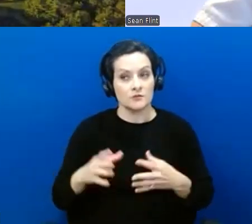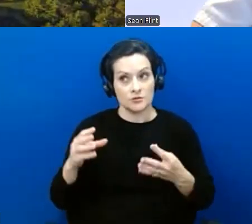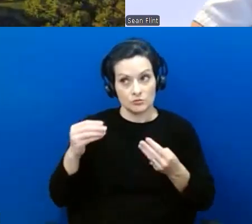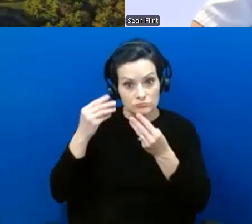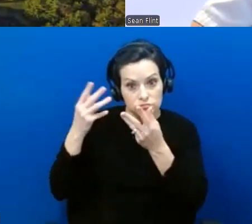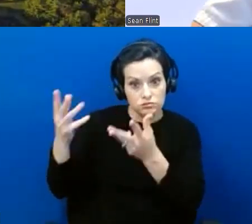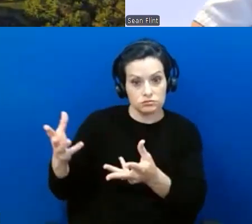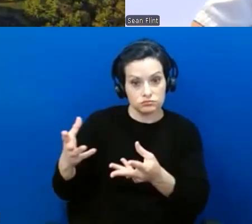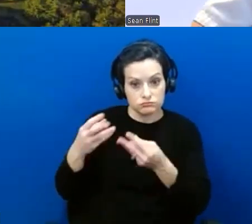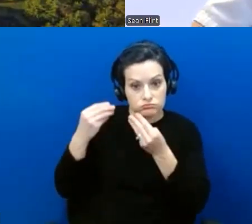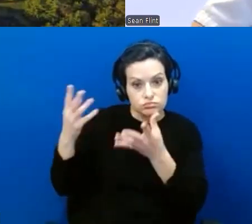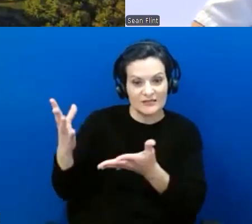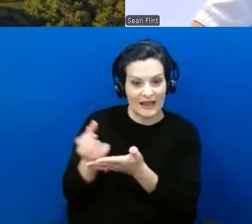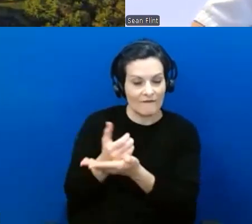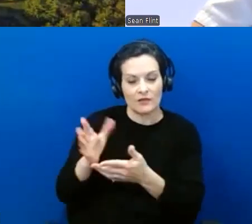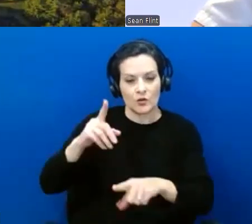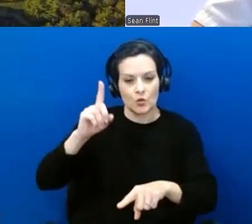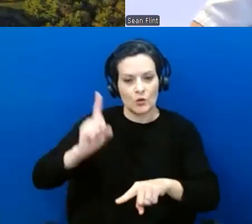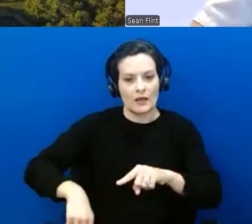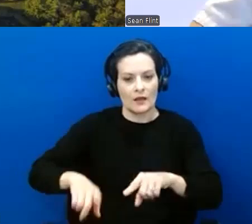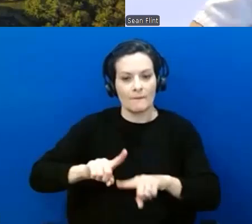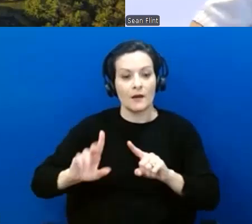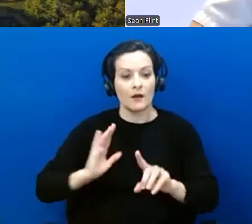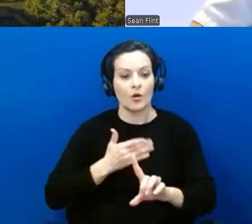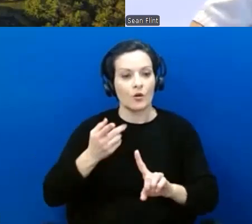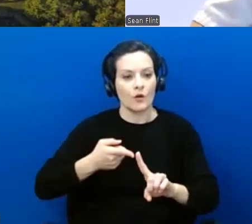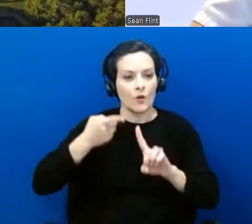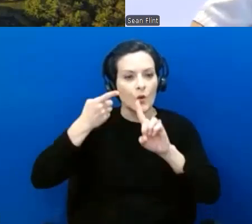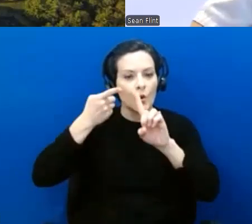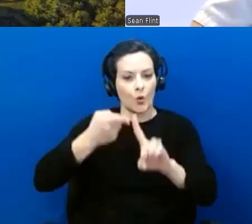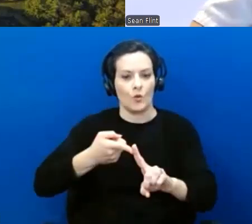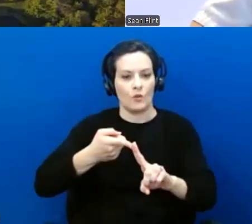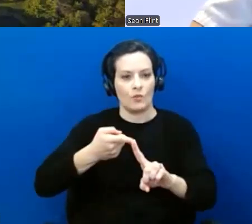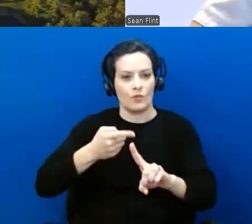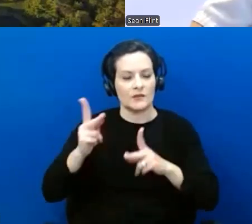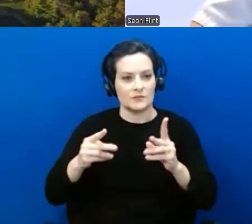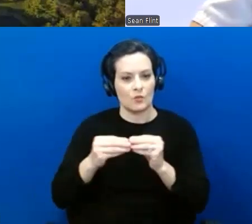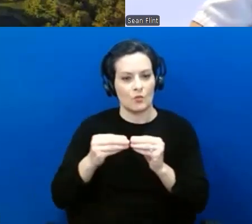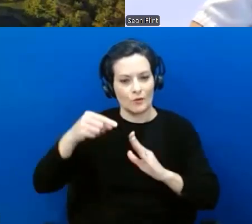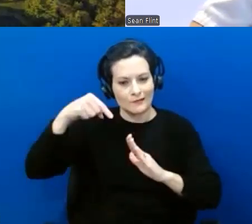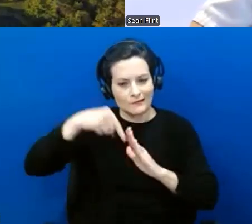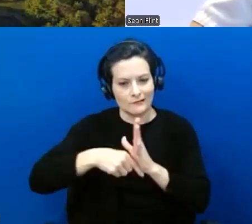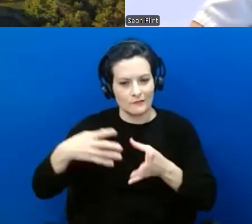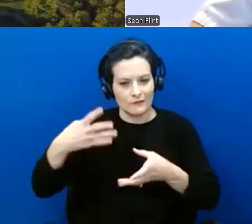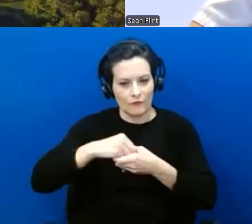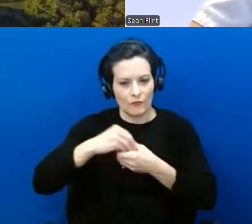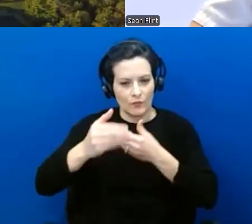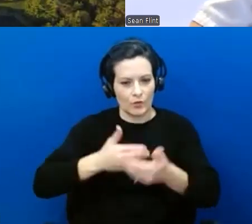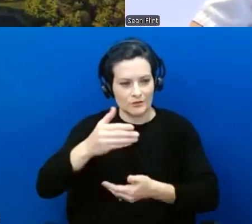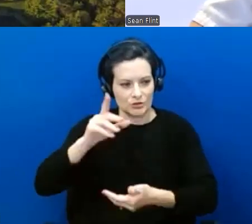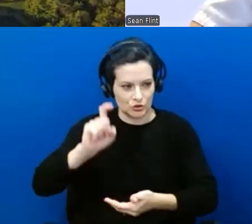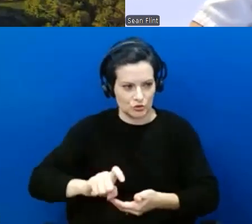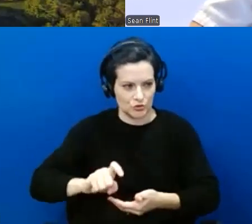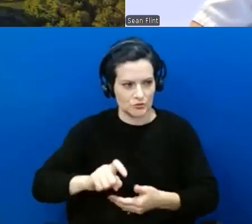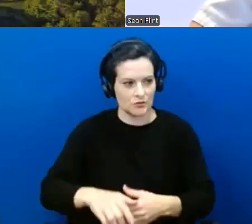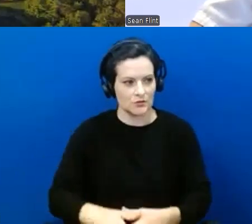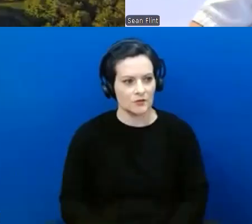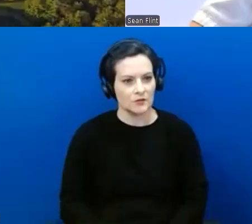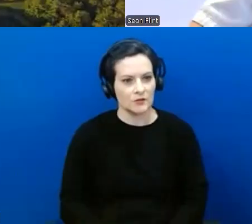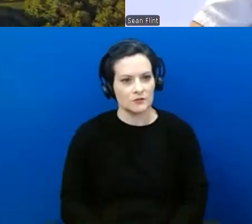all the time, but I think that should be our goal, is to actually like bring people deeper into the process as we do these things,